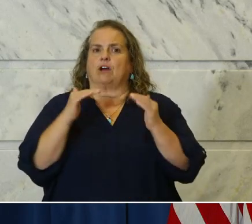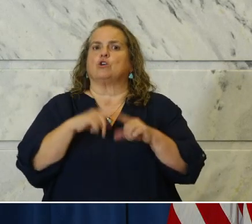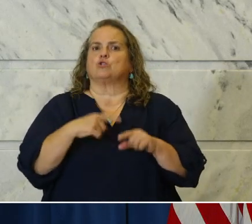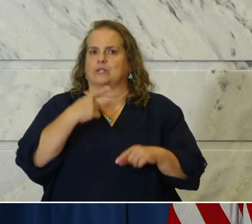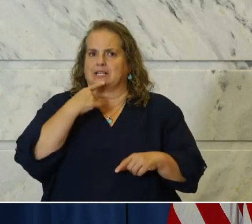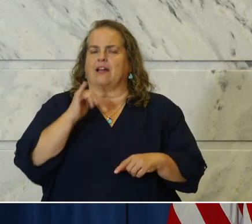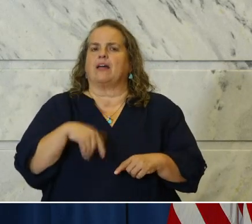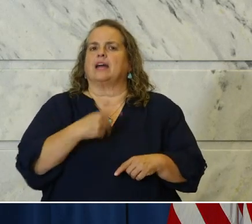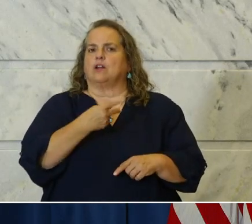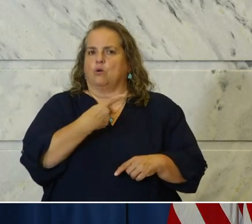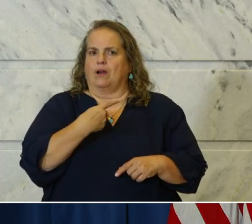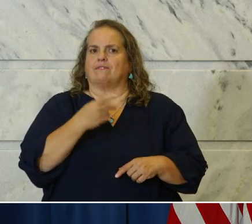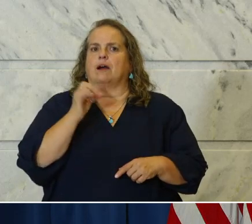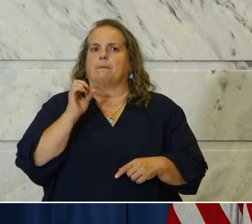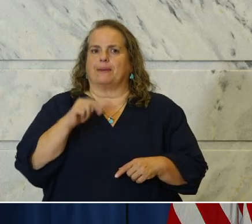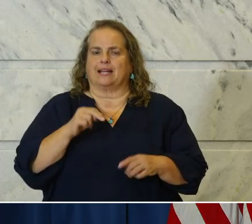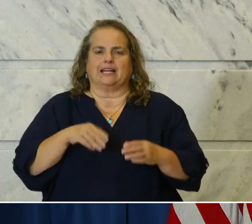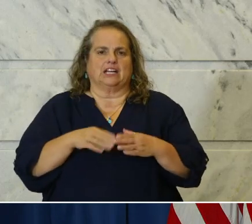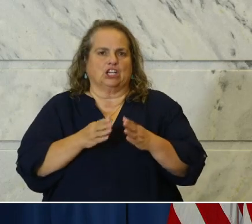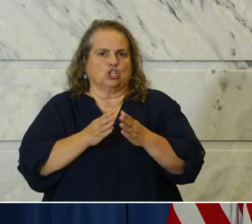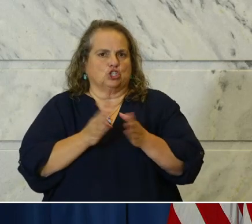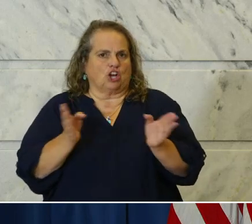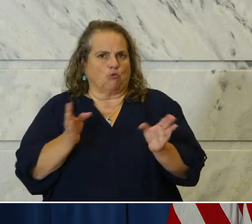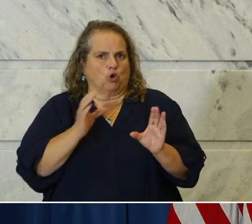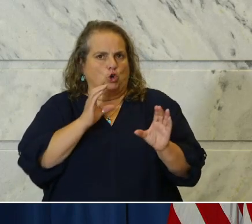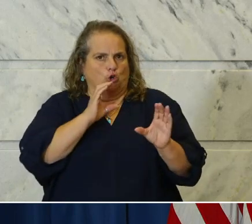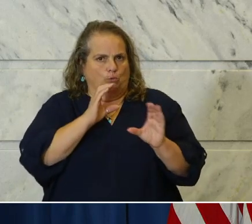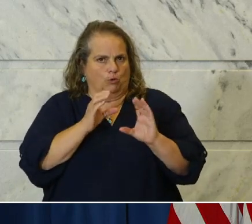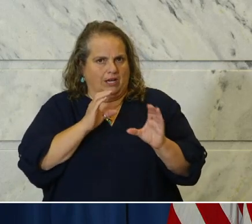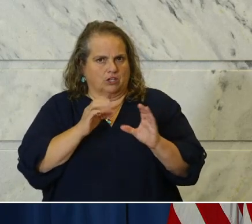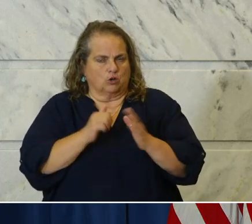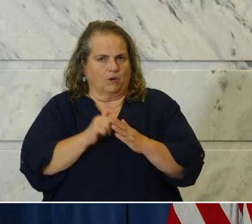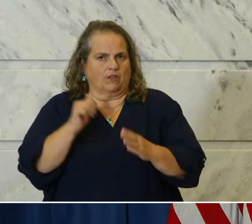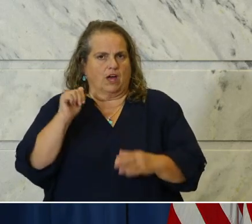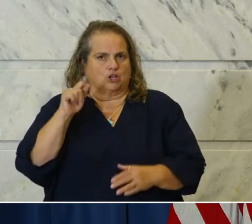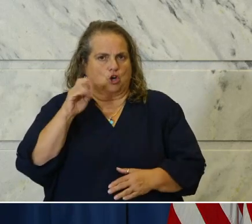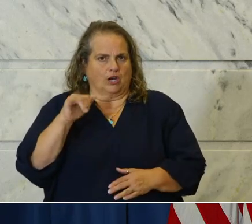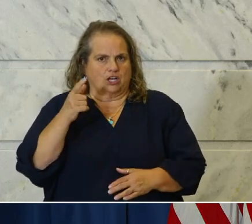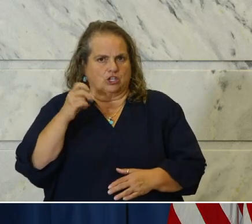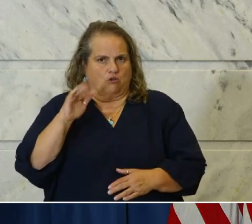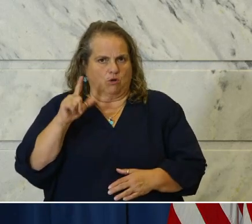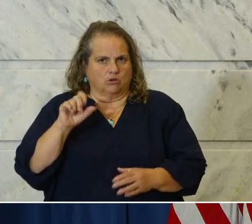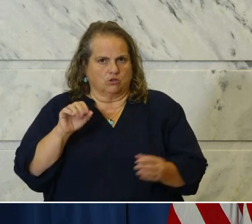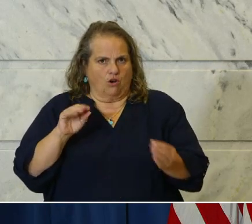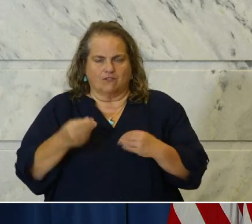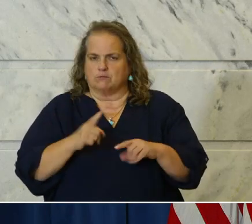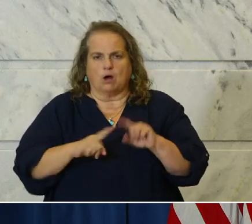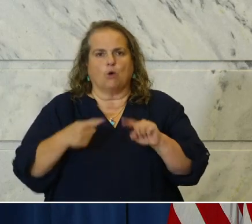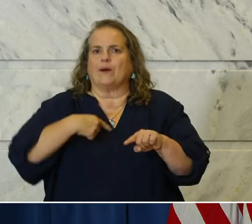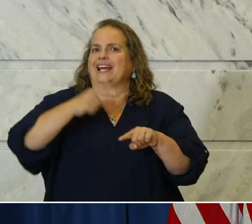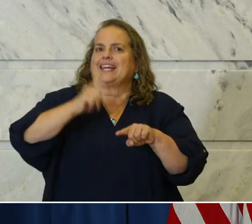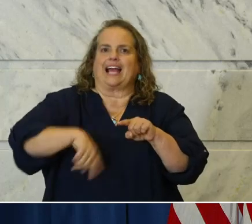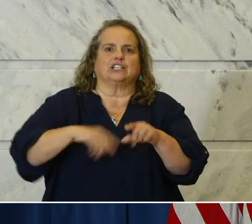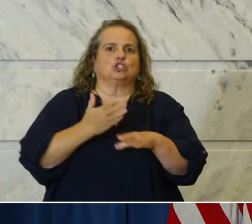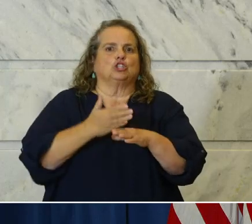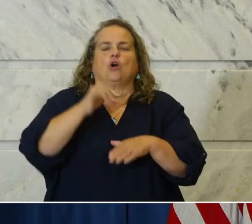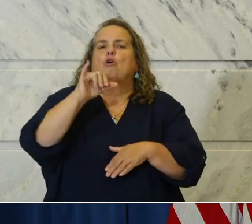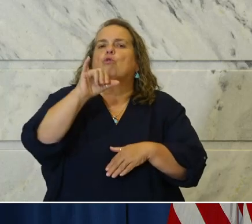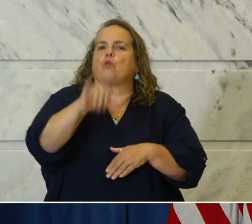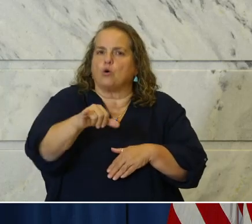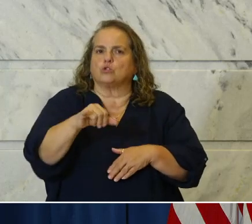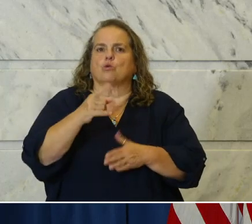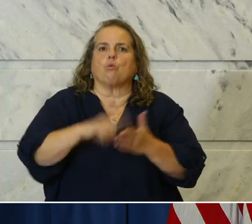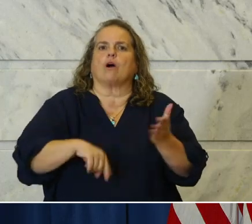been generally in communication with the Attorney General's office, but we can't share those communications,